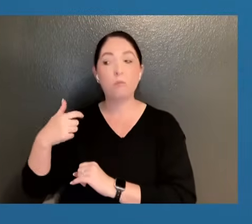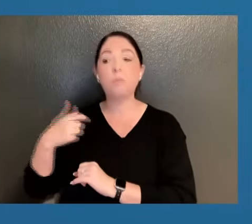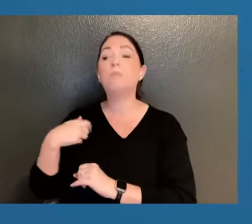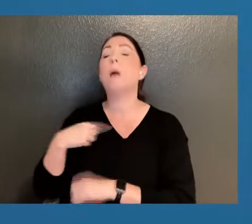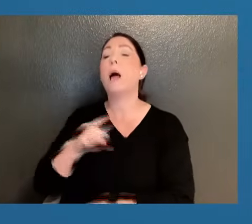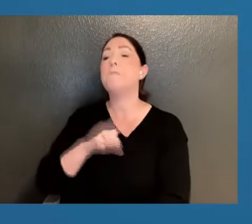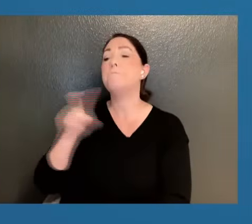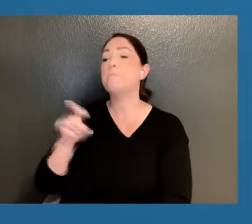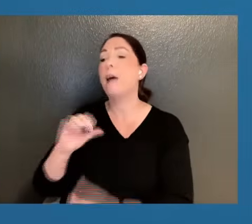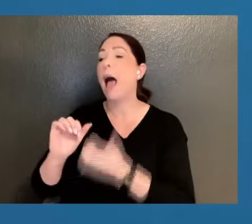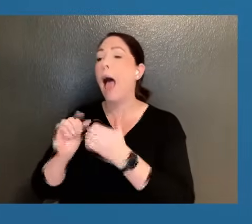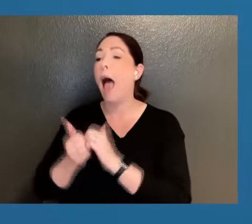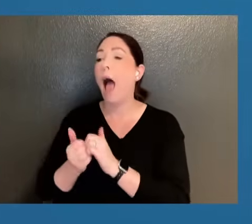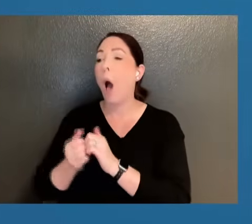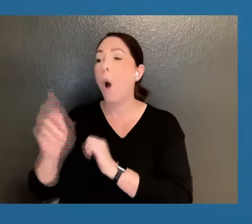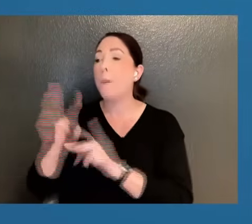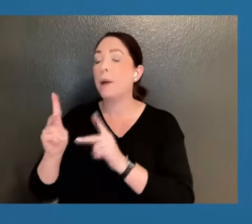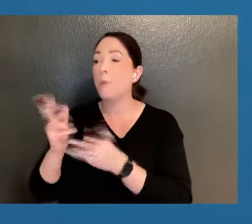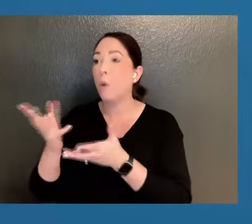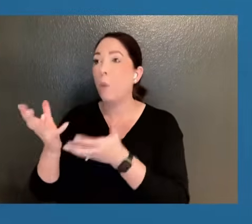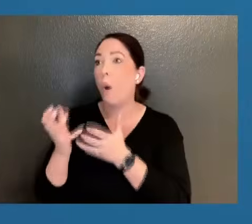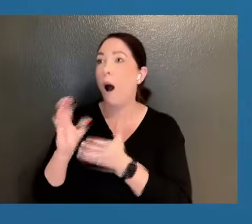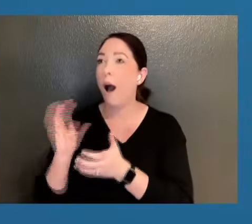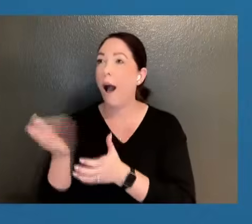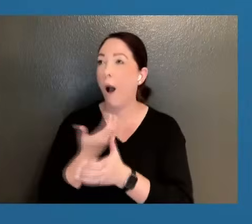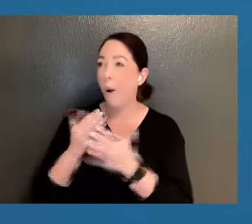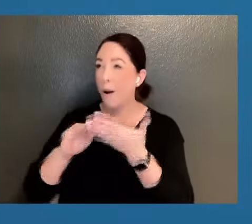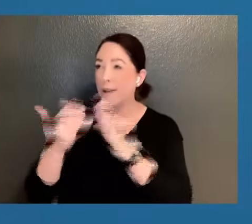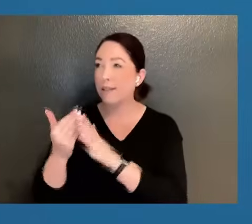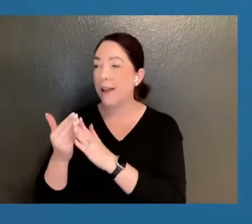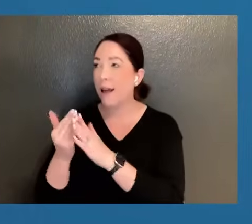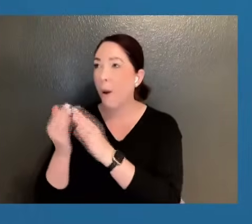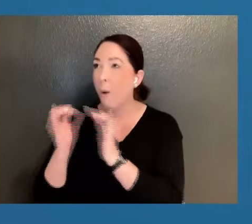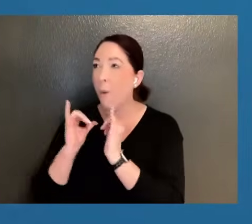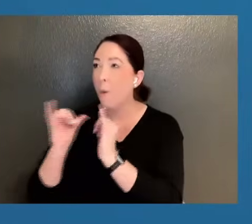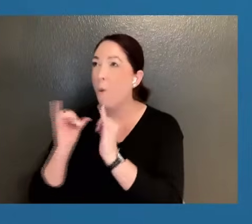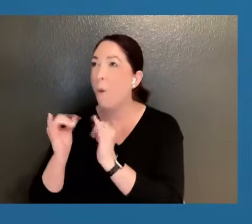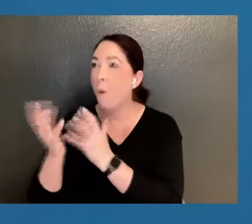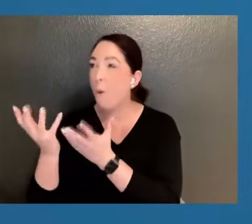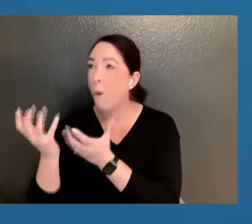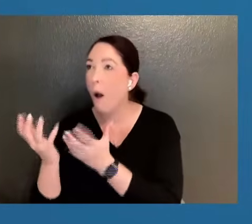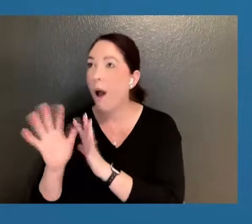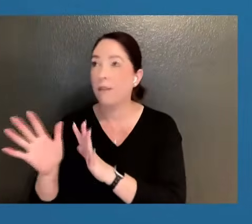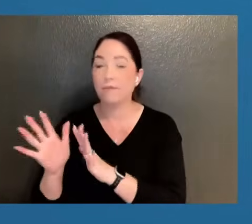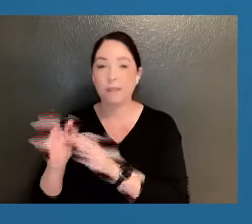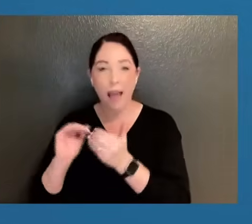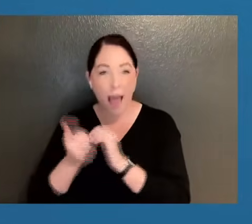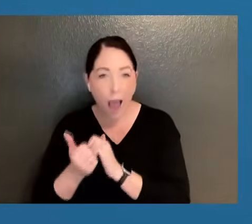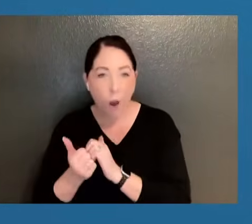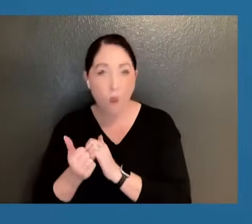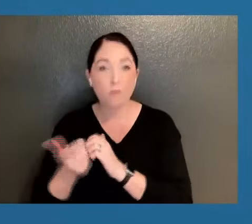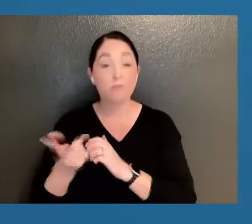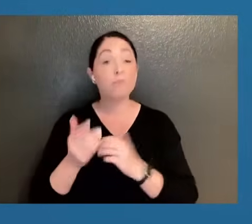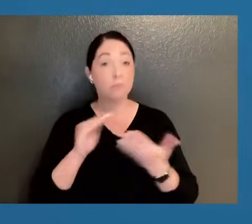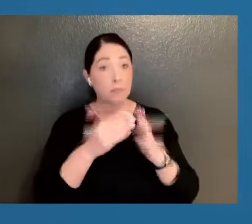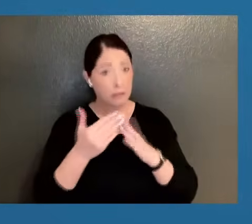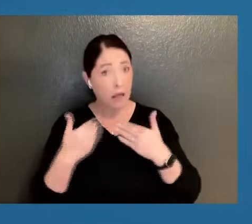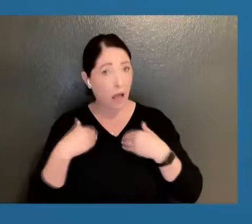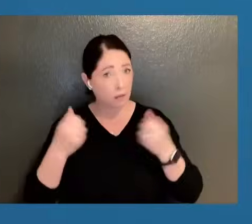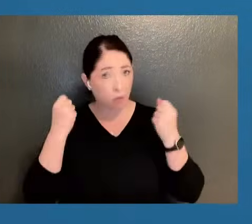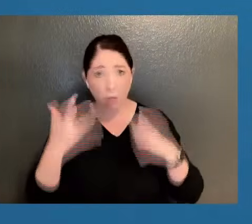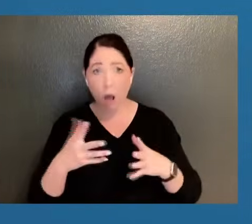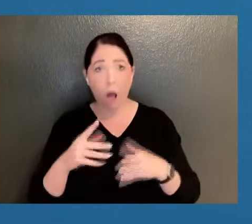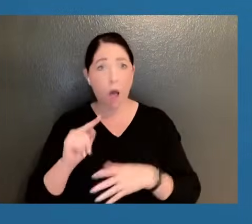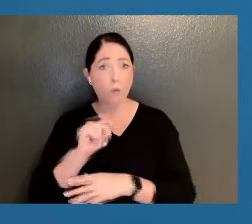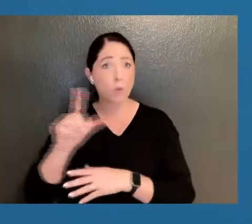the envy of the world when it comes to our streetscape? And the city has a lot of tools at its disposal to ensure that we are